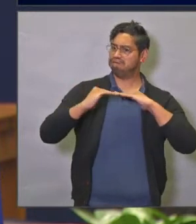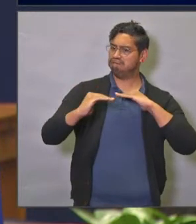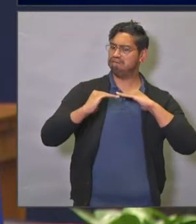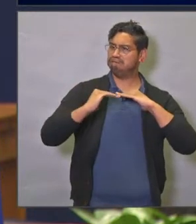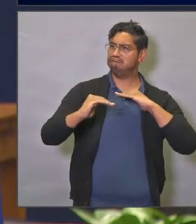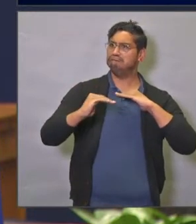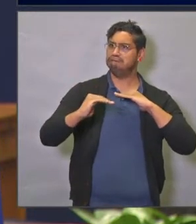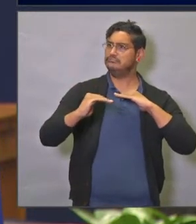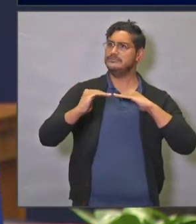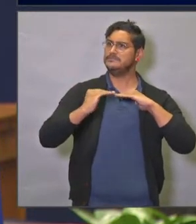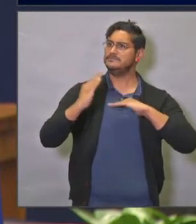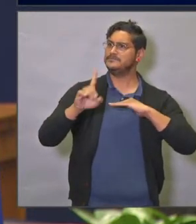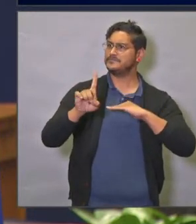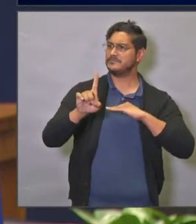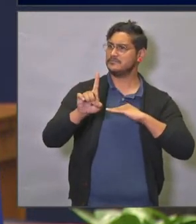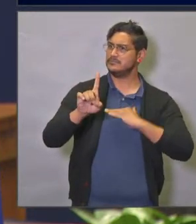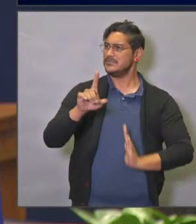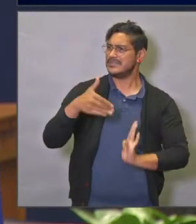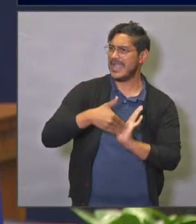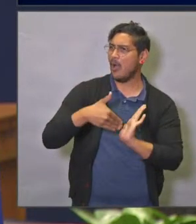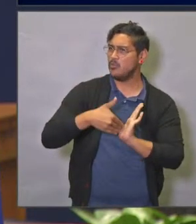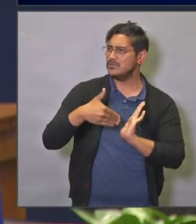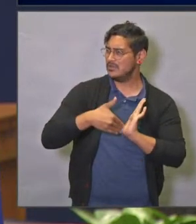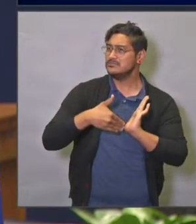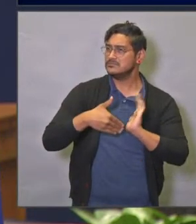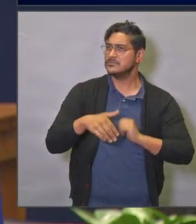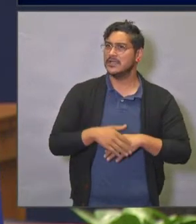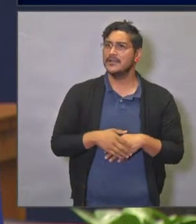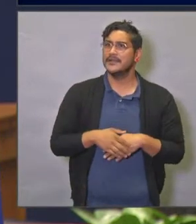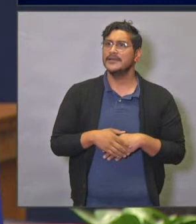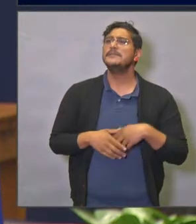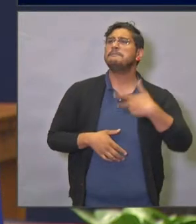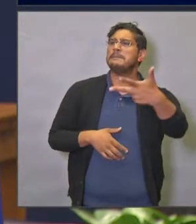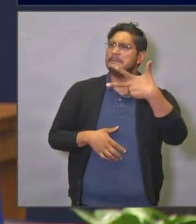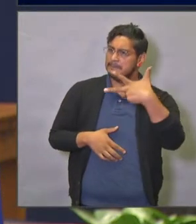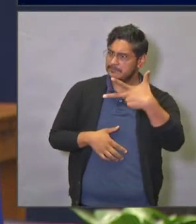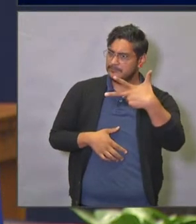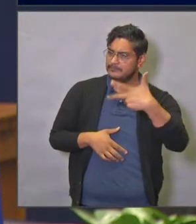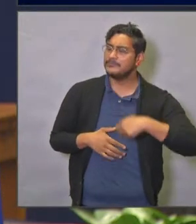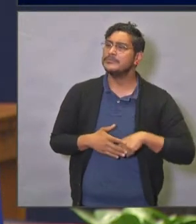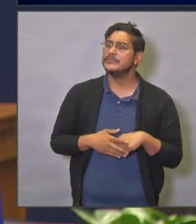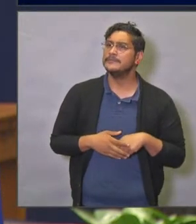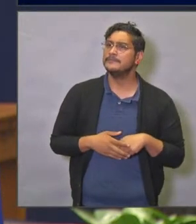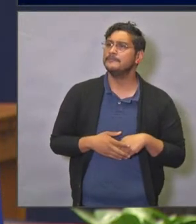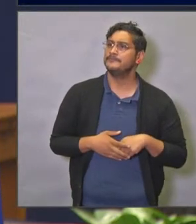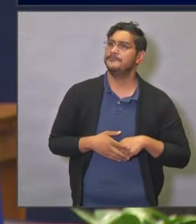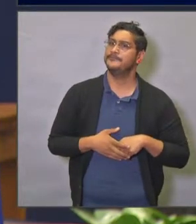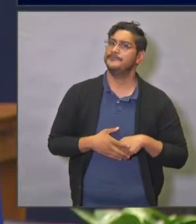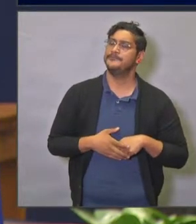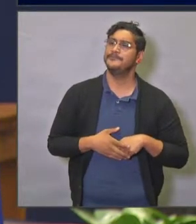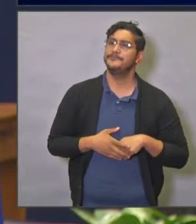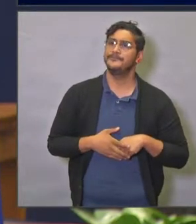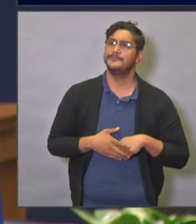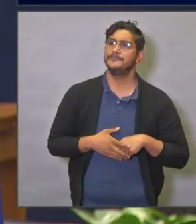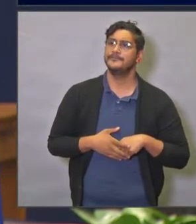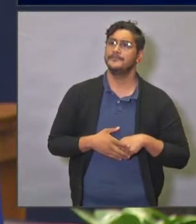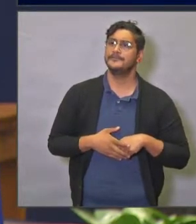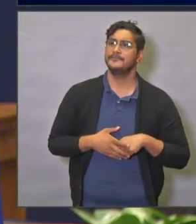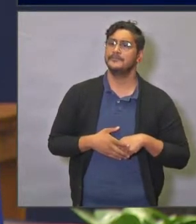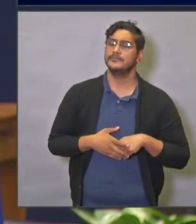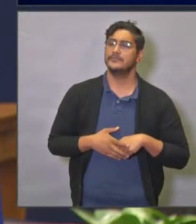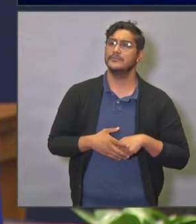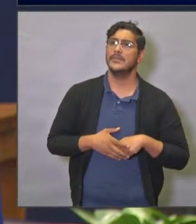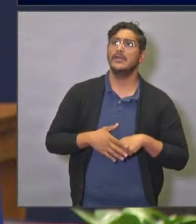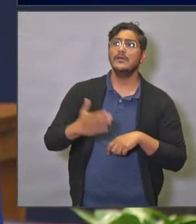or over 1,000? And one final question on the distinction between aerosol